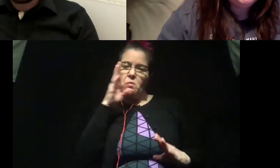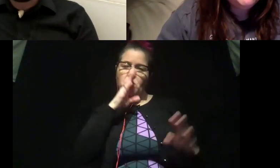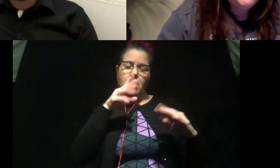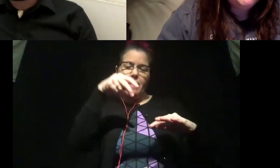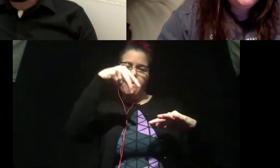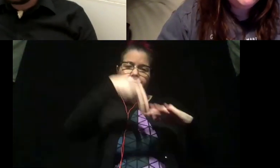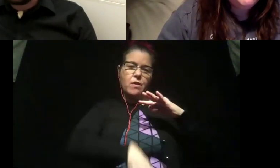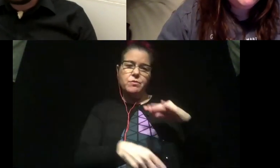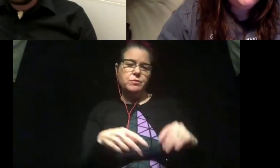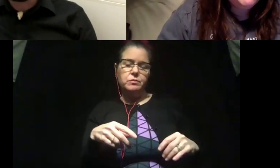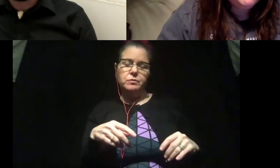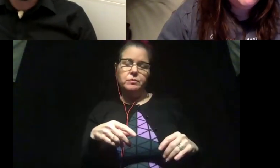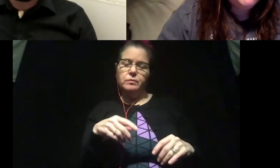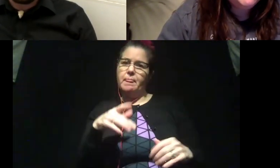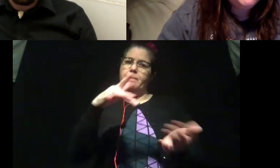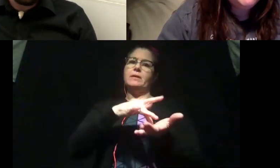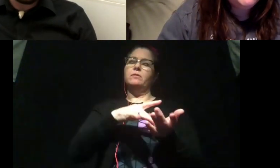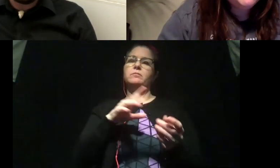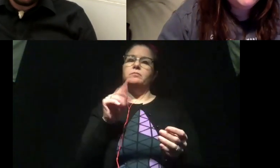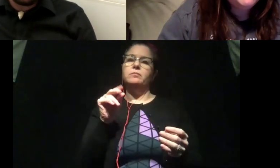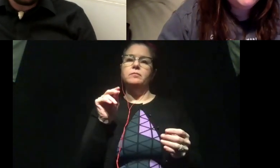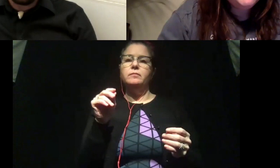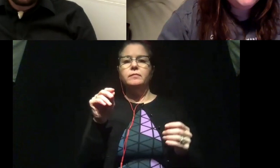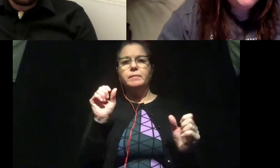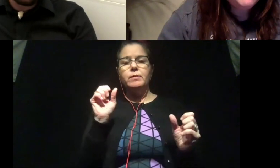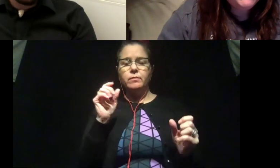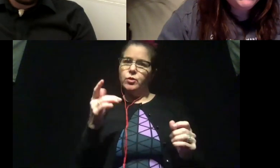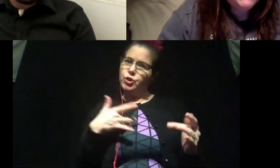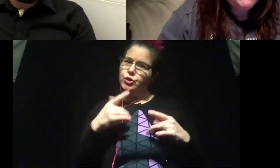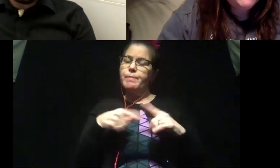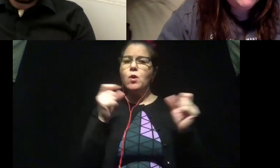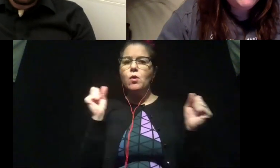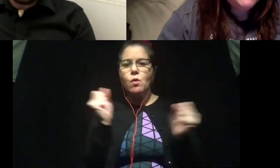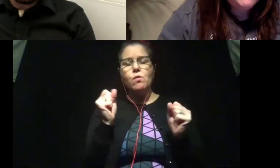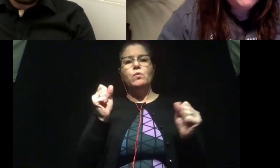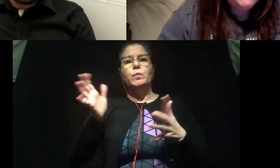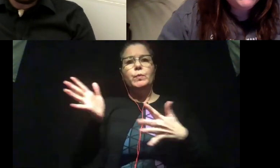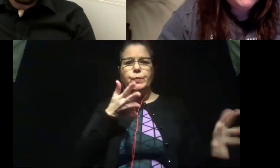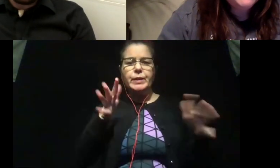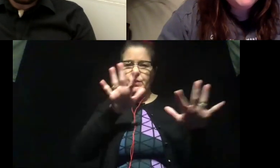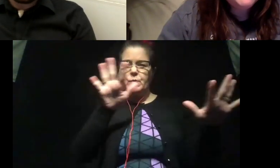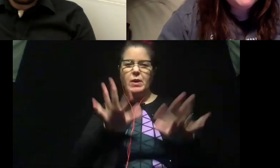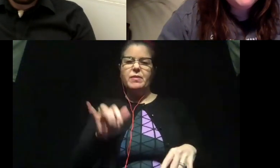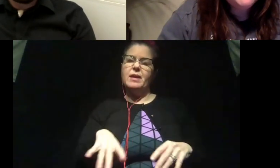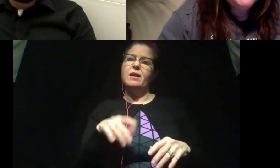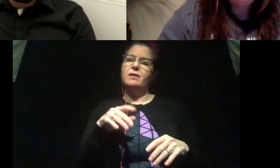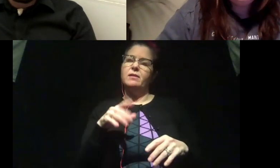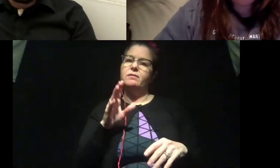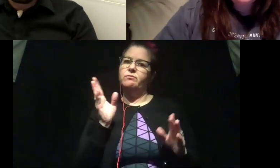snow, at least where we are. The bigger dangers are the cold and the wind and the weather and those kinds of things that can really get us in